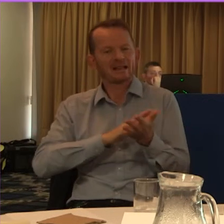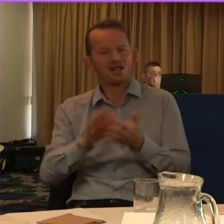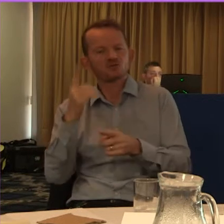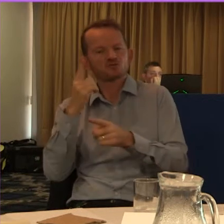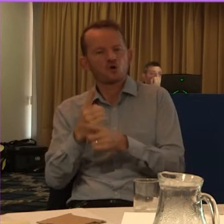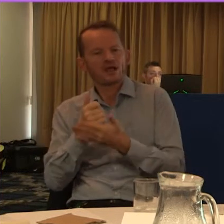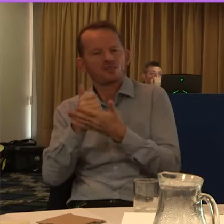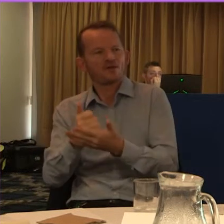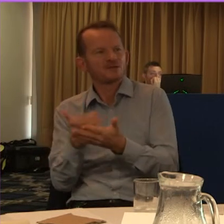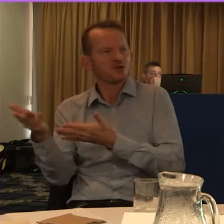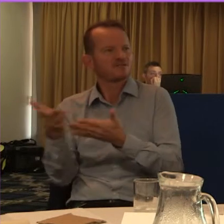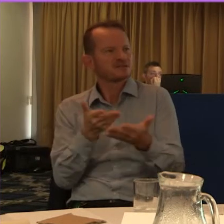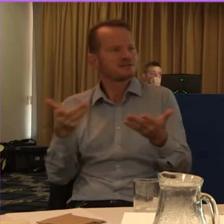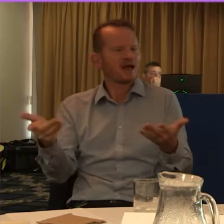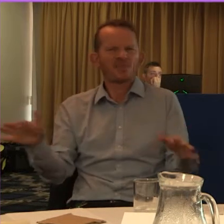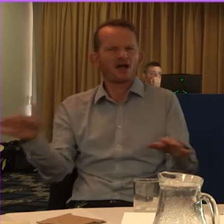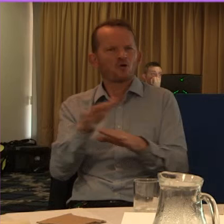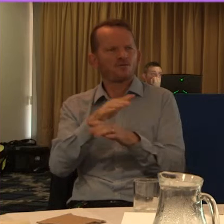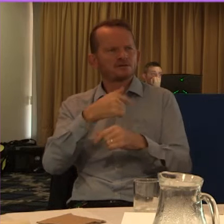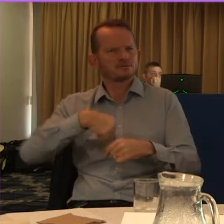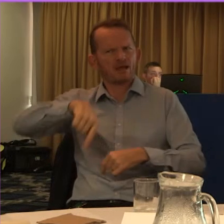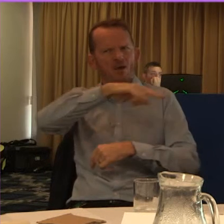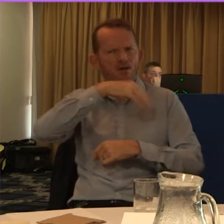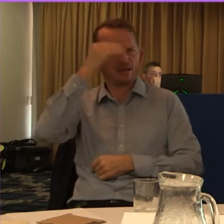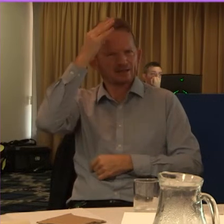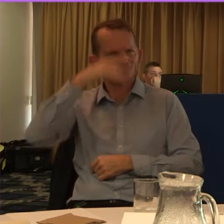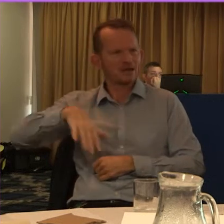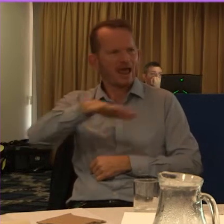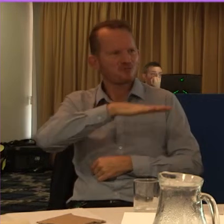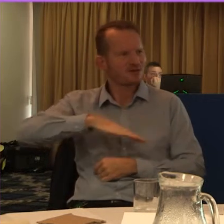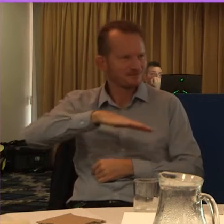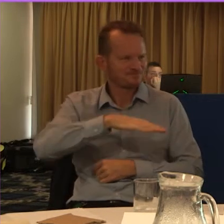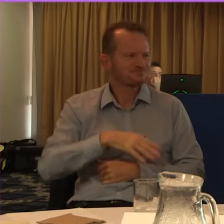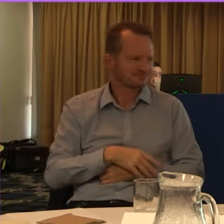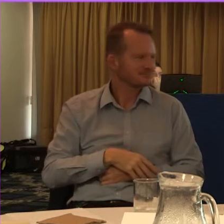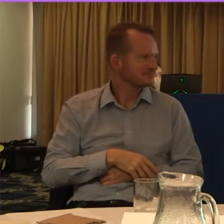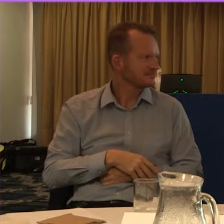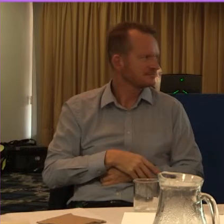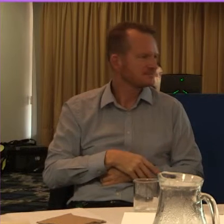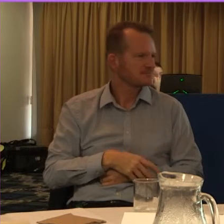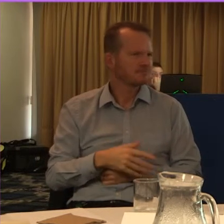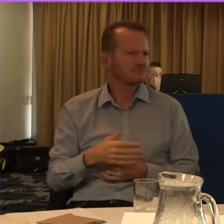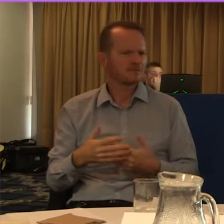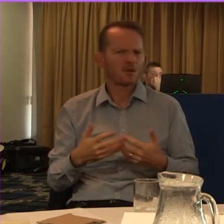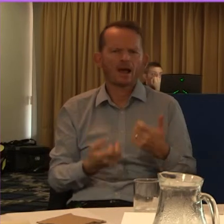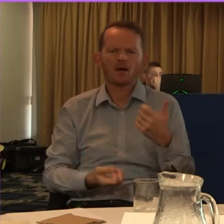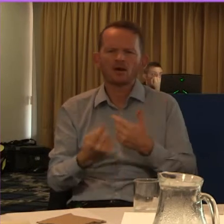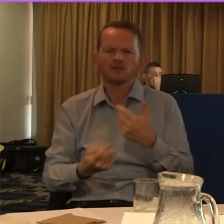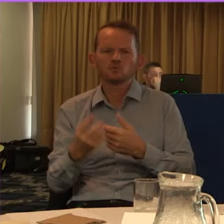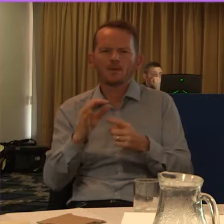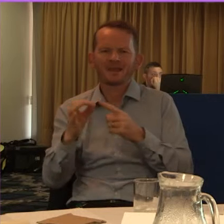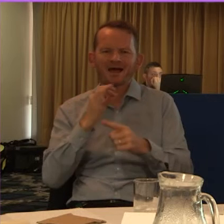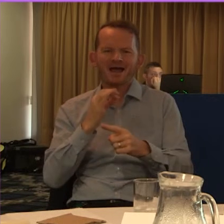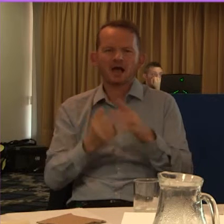therapy services, which kind of covers our territory. So, how often do